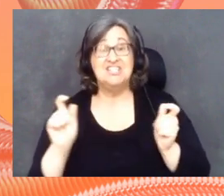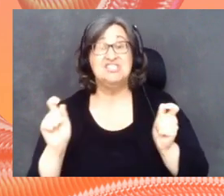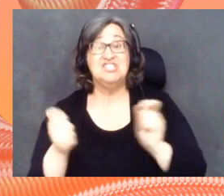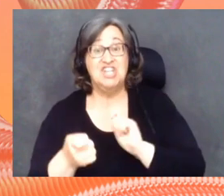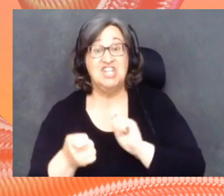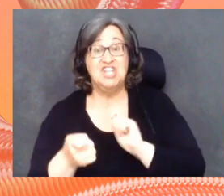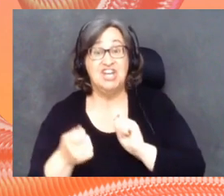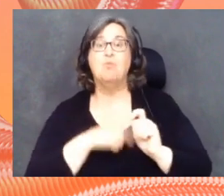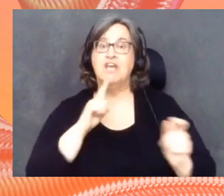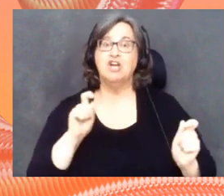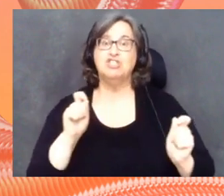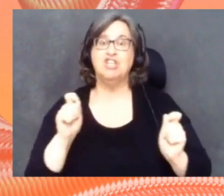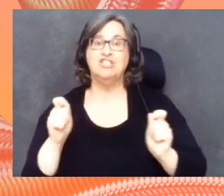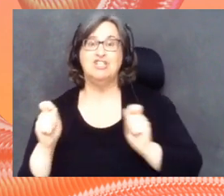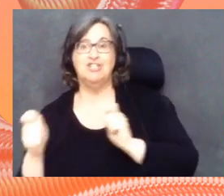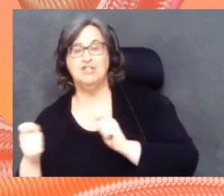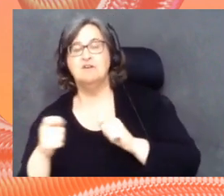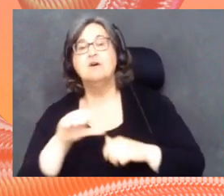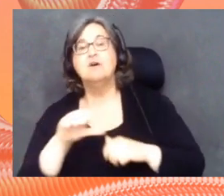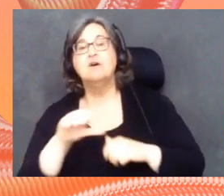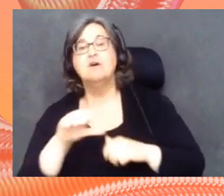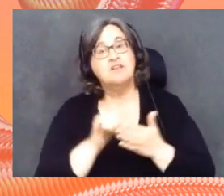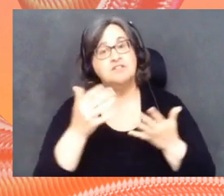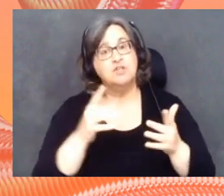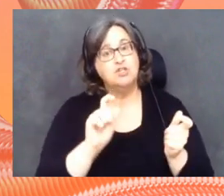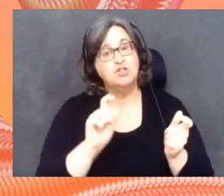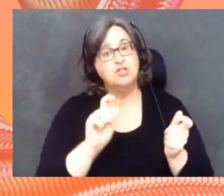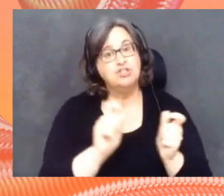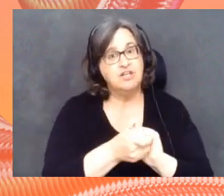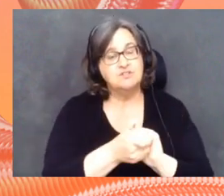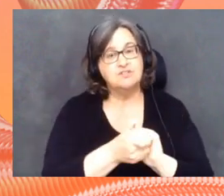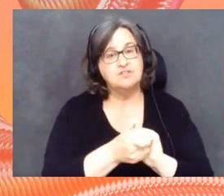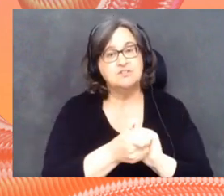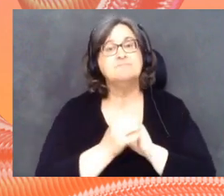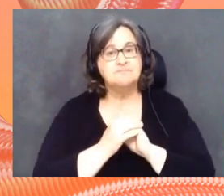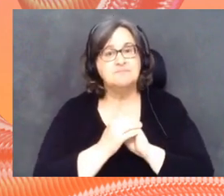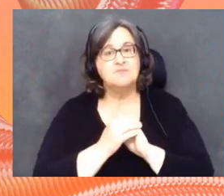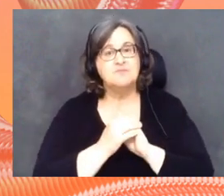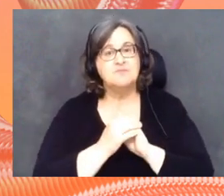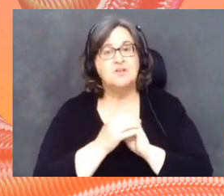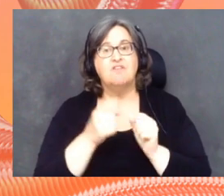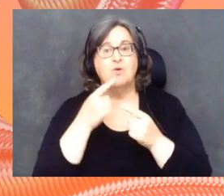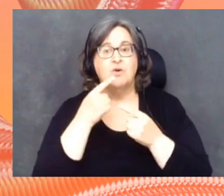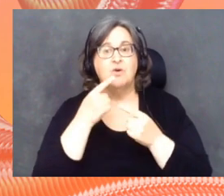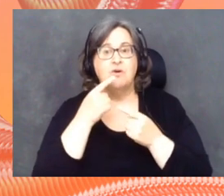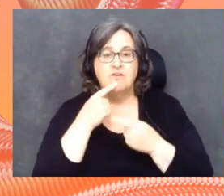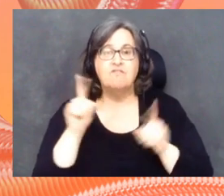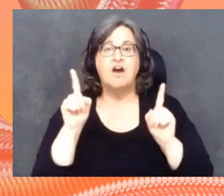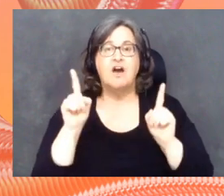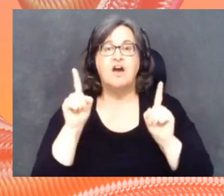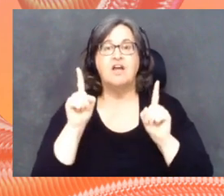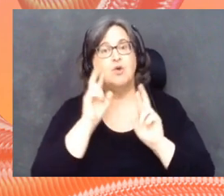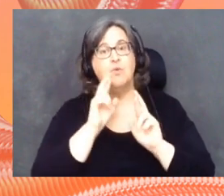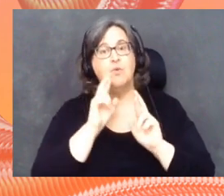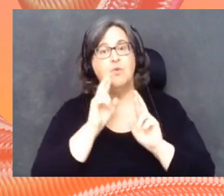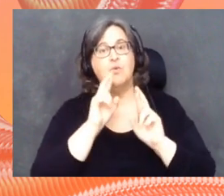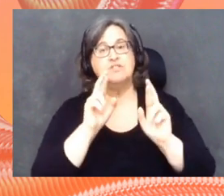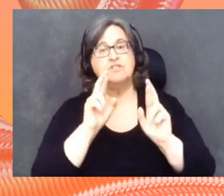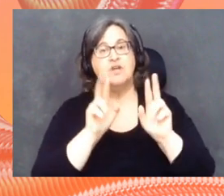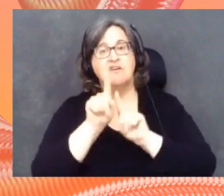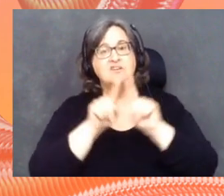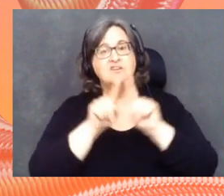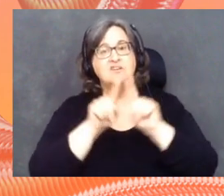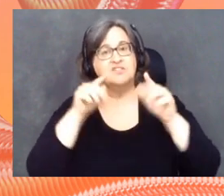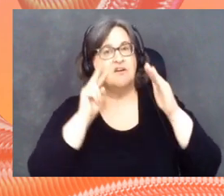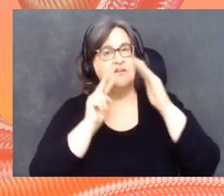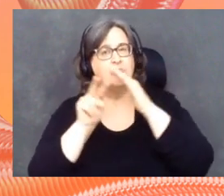changing. Another thing that's changed is that everyone finally respects astrology because Chani Nicholas published a New York